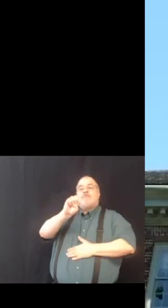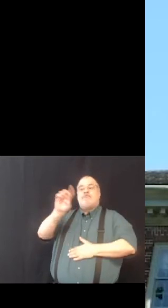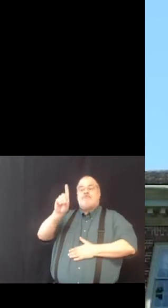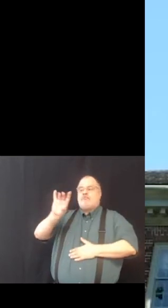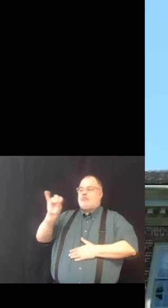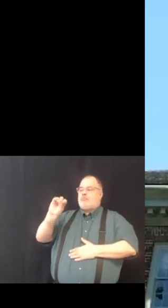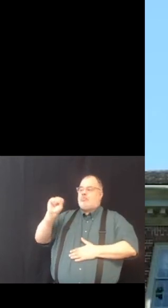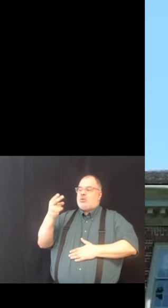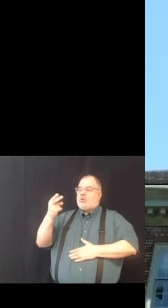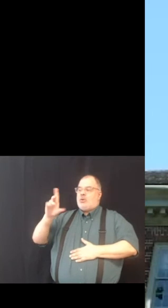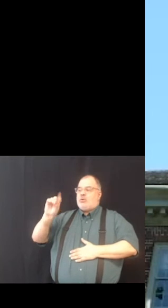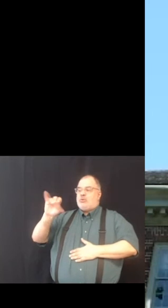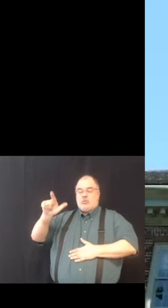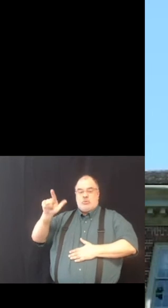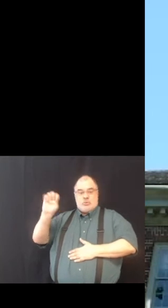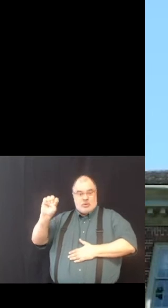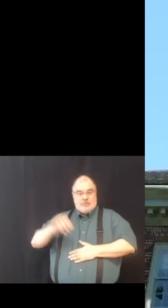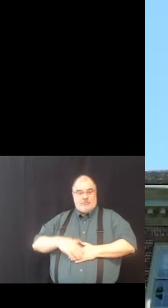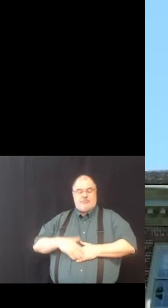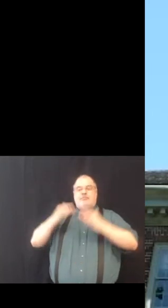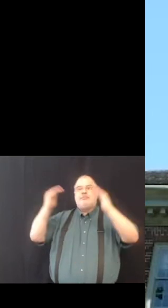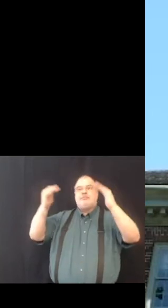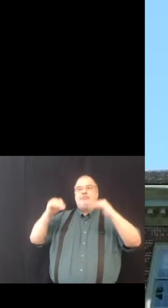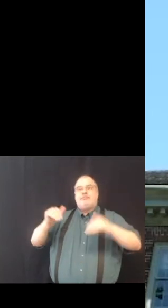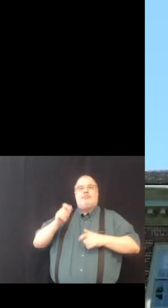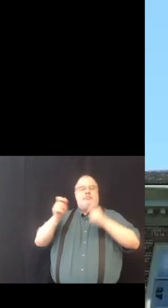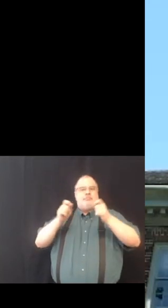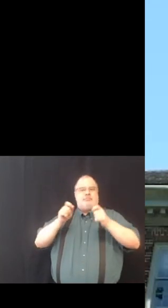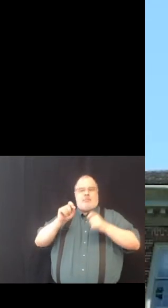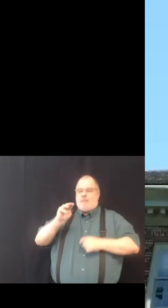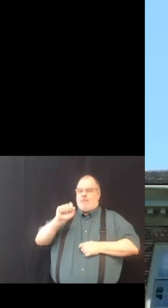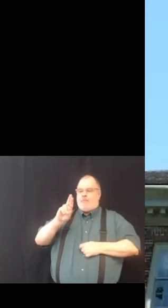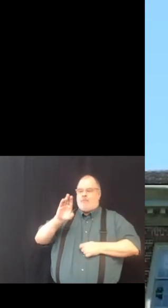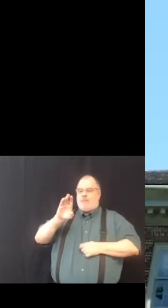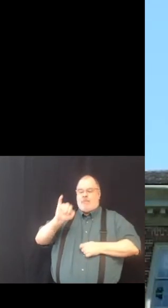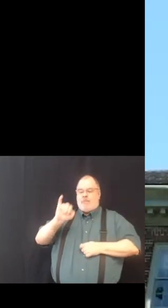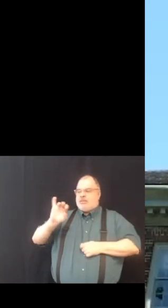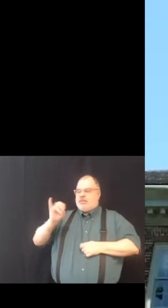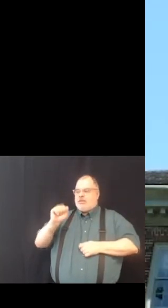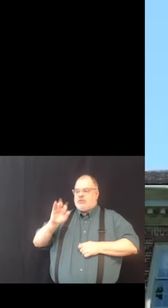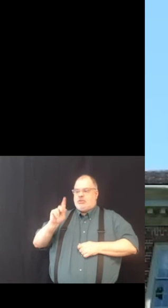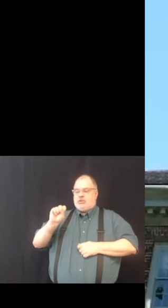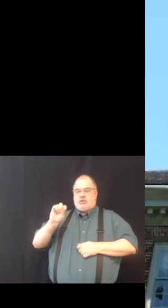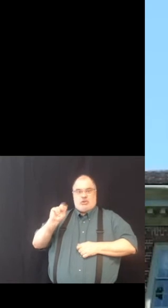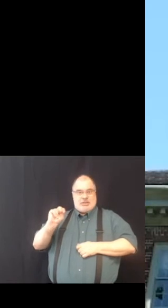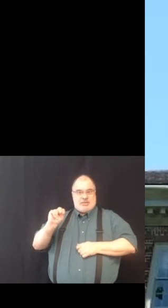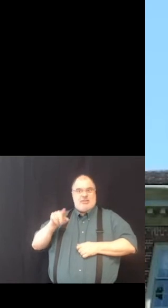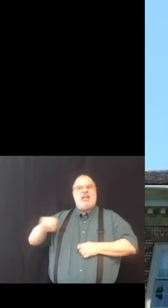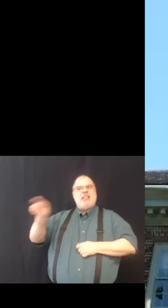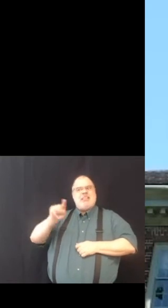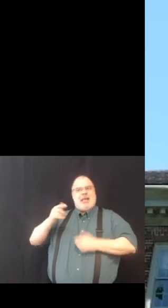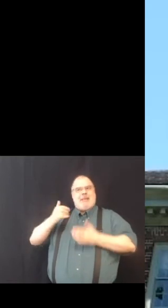Doyle, our Director of Administration, Marcy Jackson, and all of our managers for their dedication to fostering an inclusive